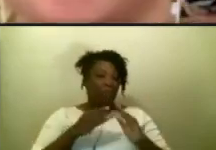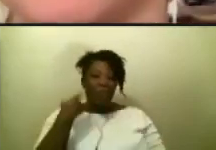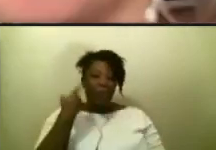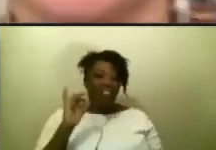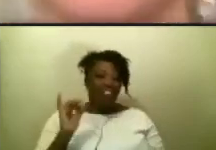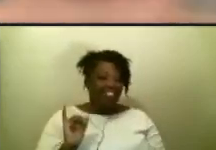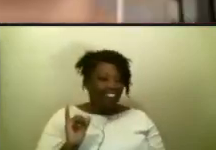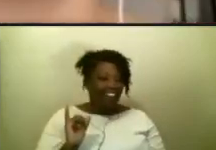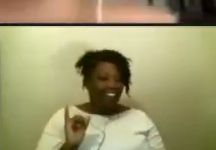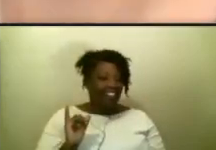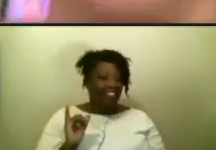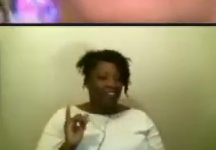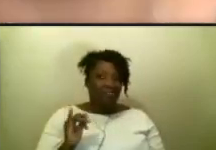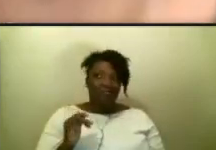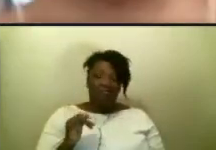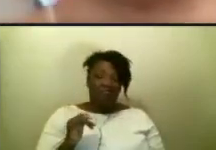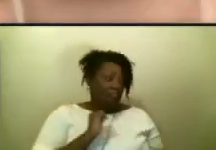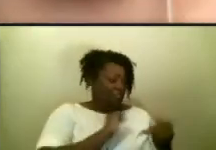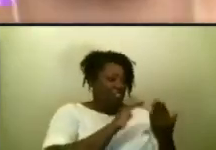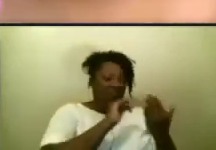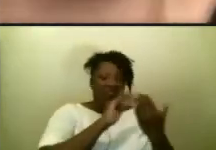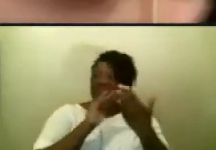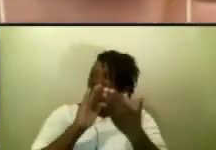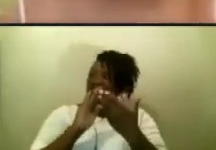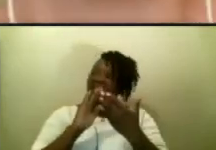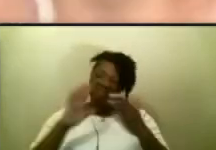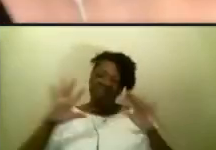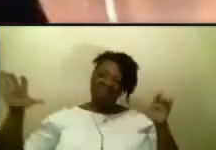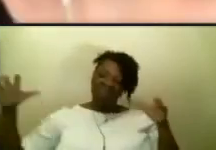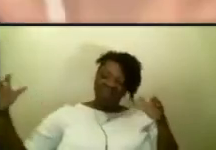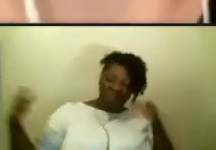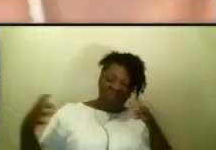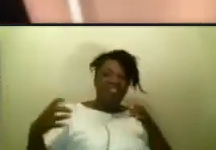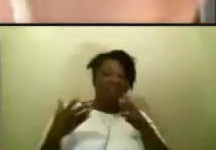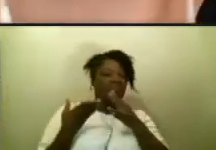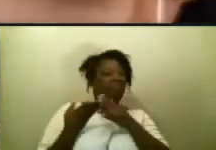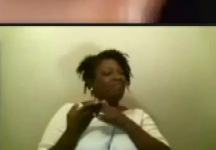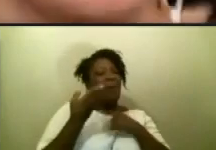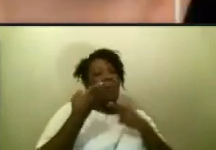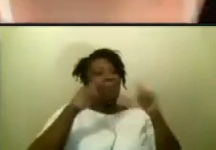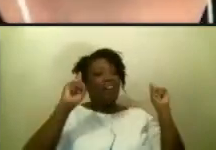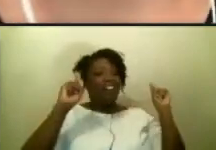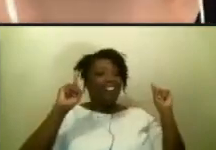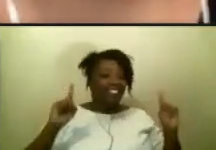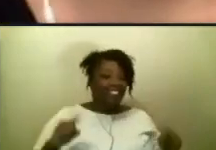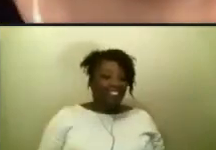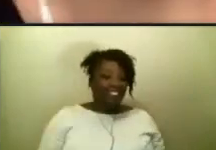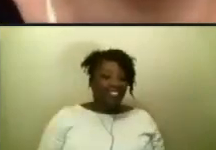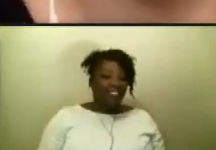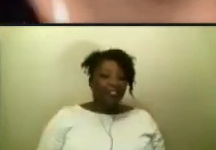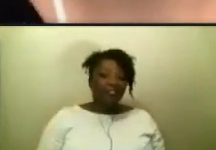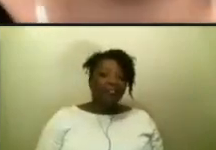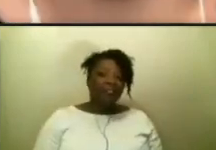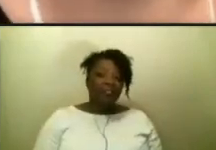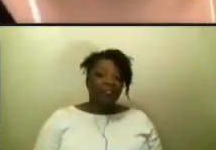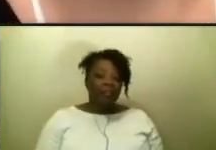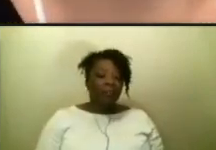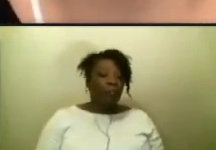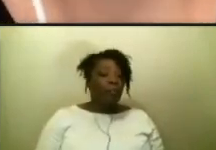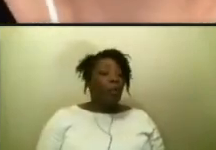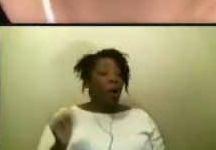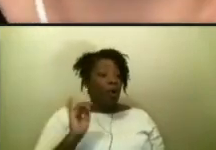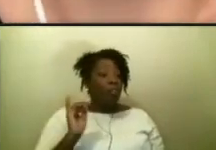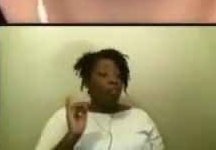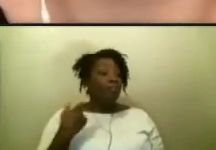when push comes to shove, we really do pull through. So Abisa has also had a COVID-19